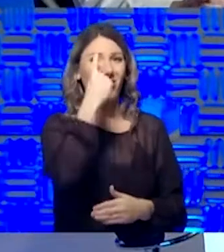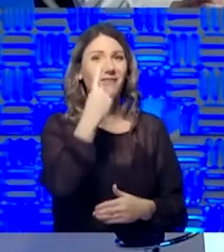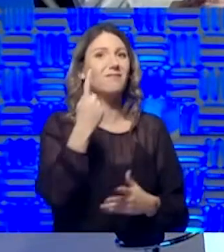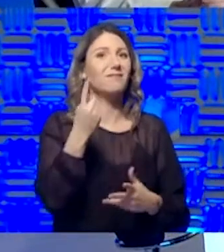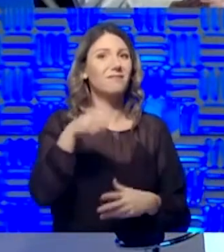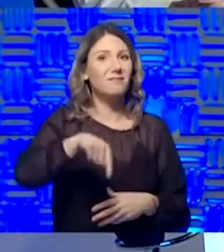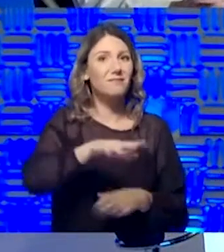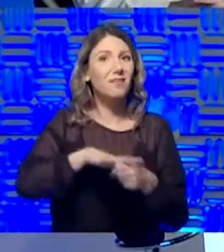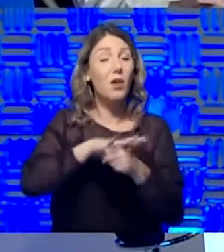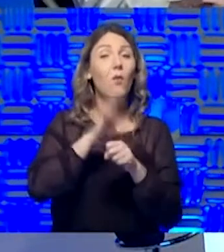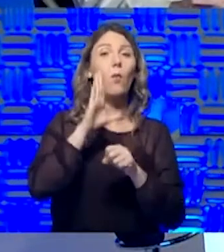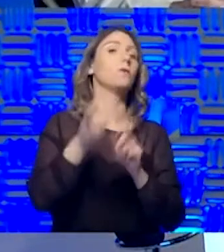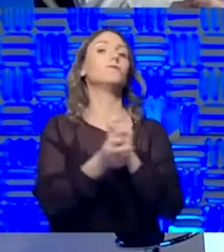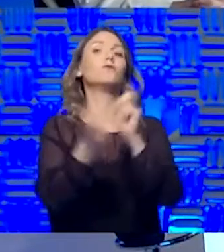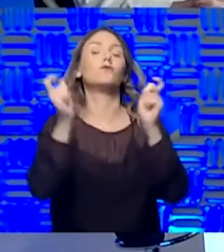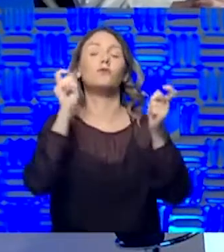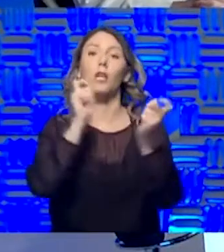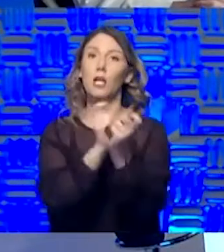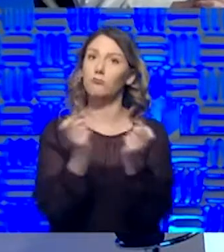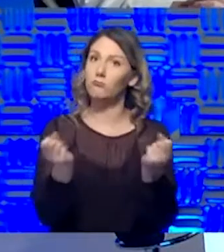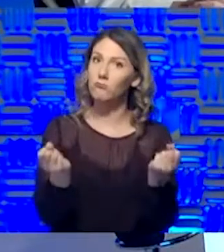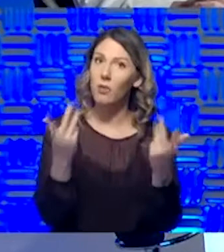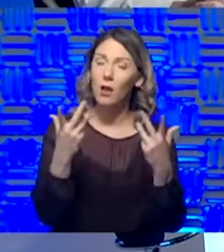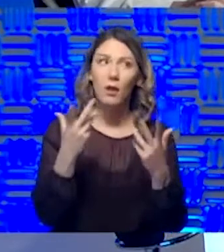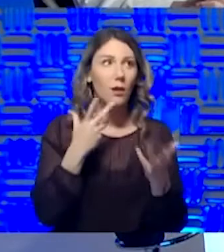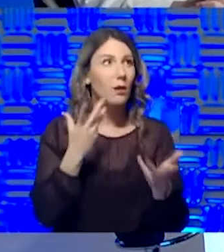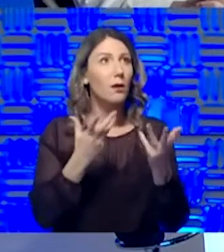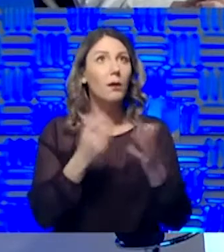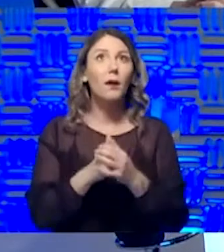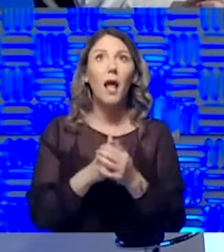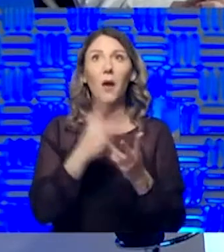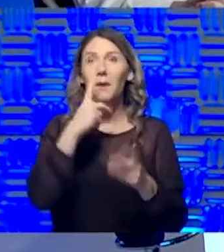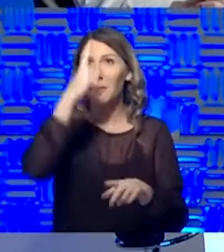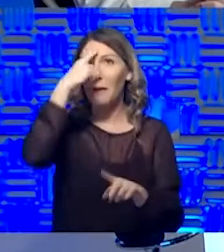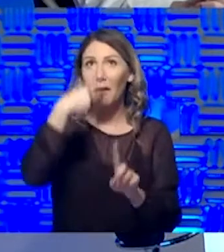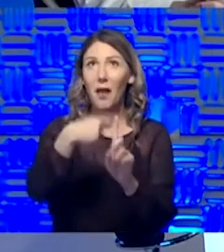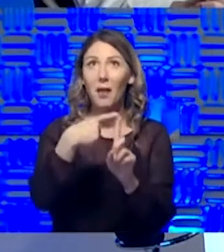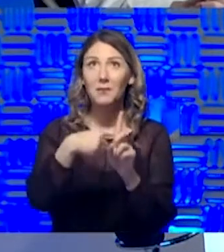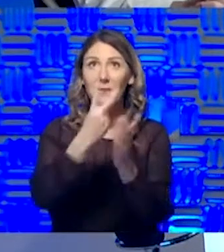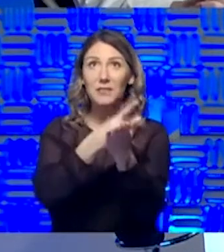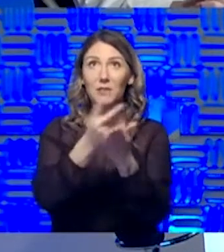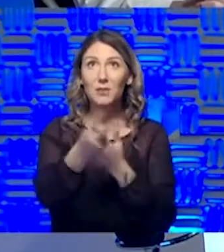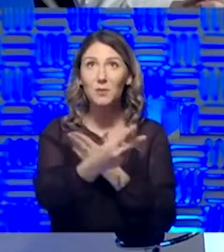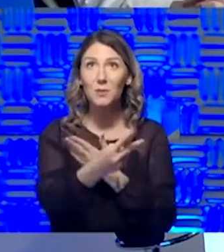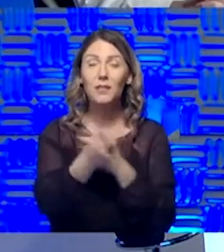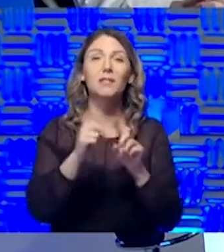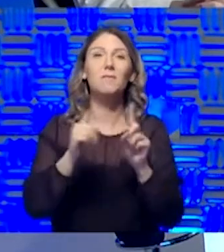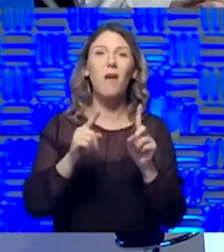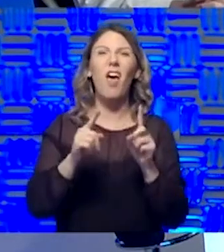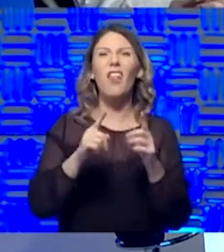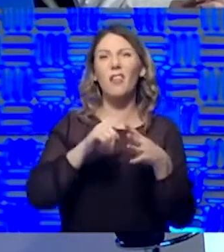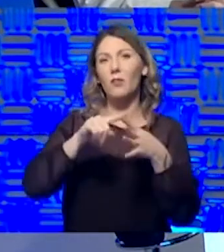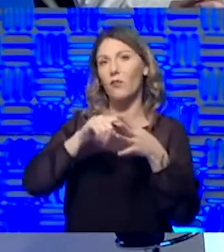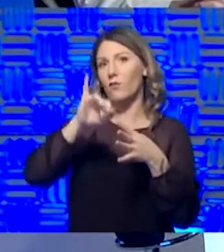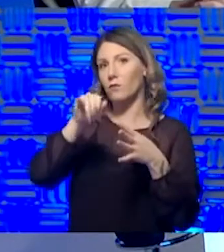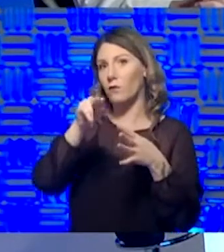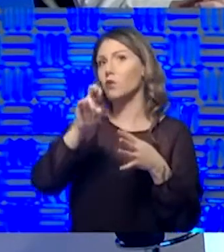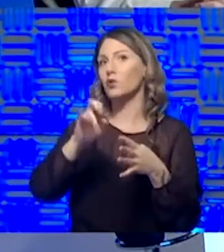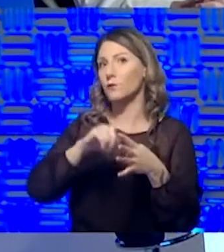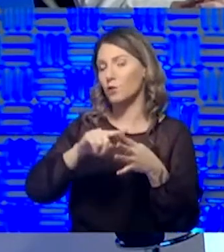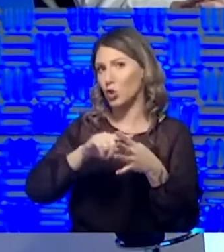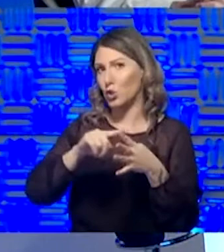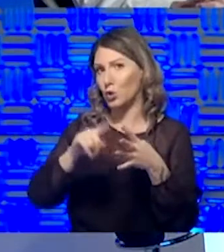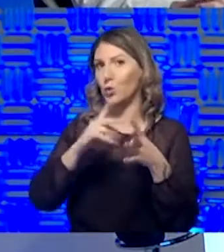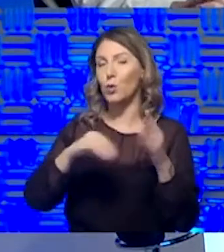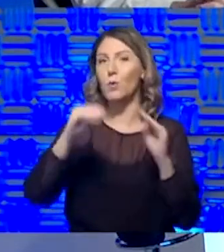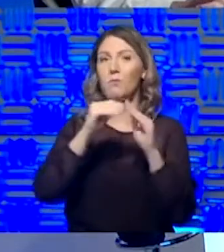change dramatically over the next, oh gosh, I wanna be an optimist and say 2 weeks, but by the 1st of June, I think we'll have a